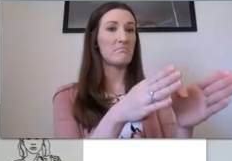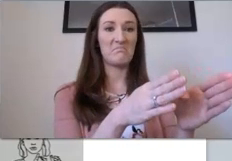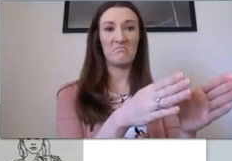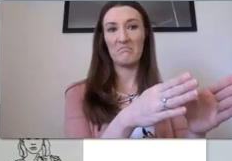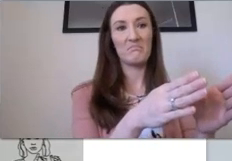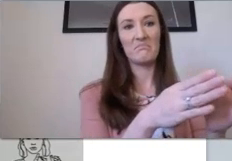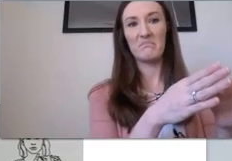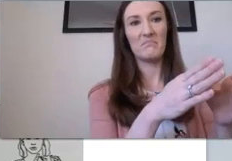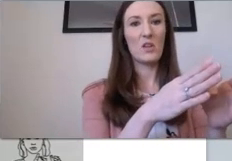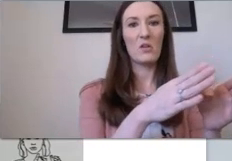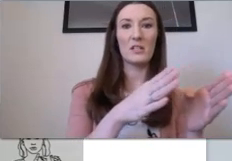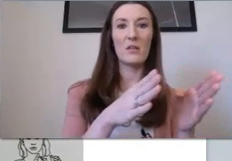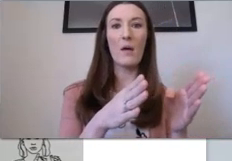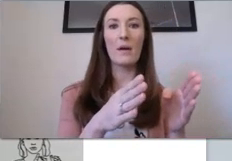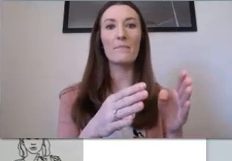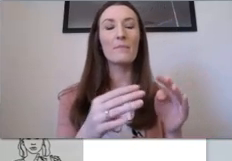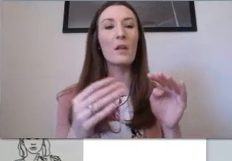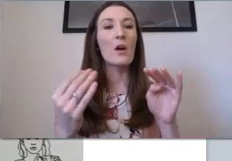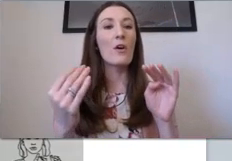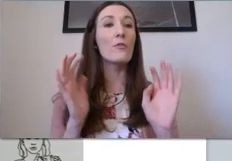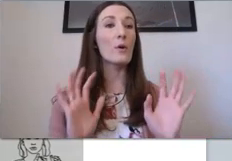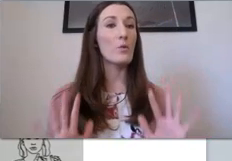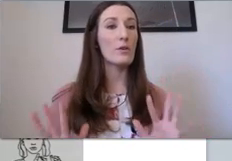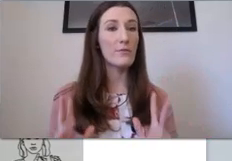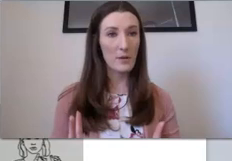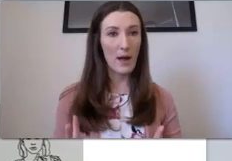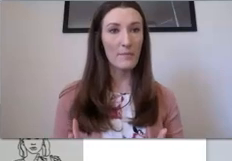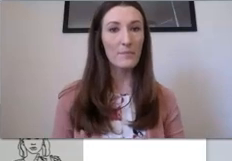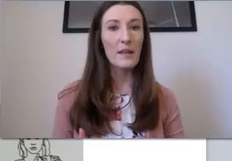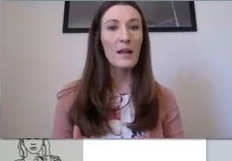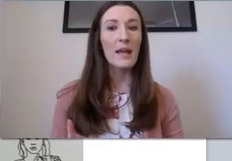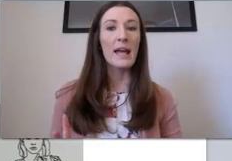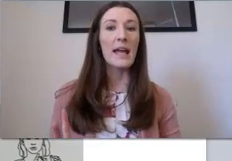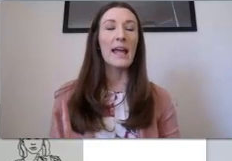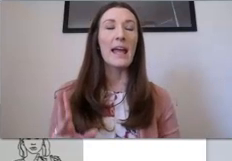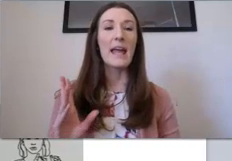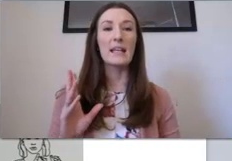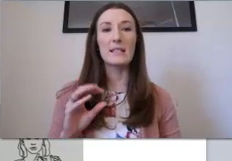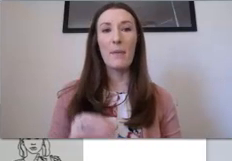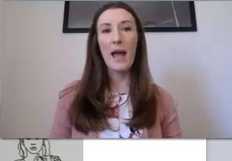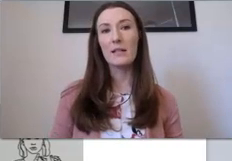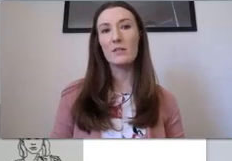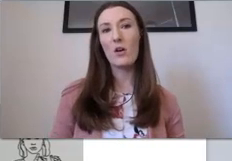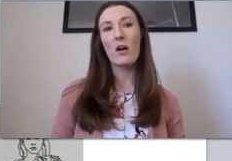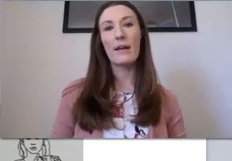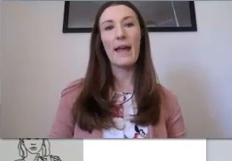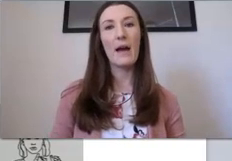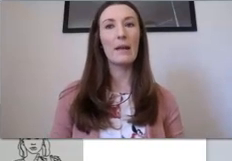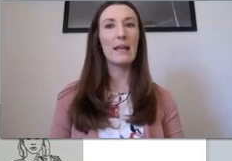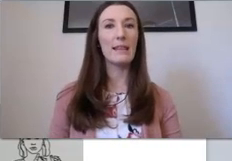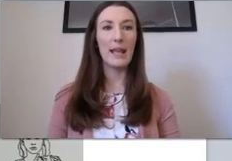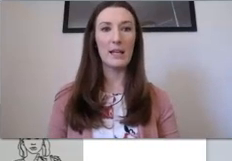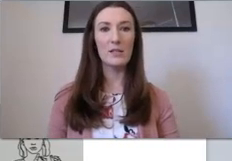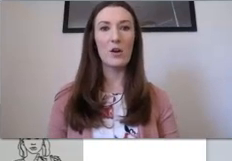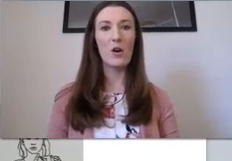lane. You guys knew that one. For your freeway, it depends on how